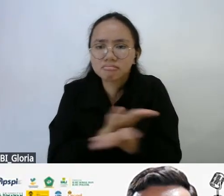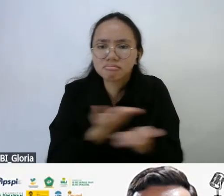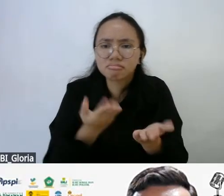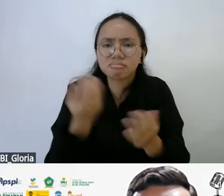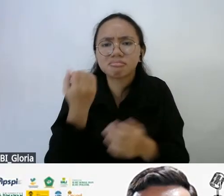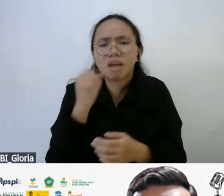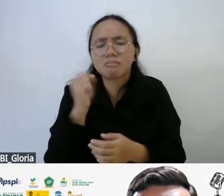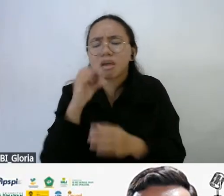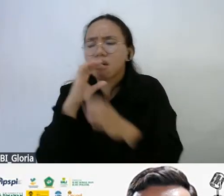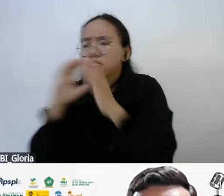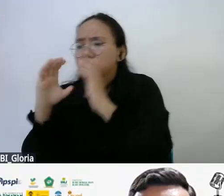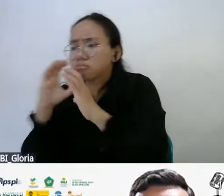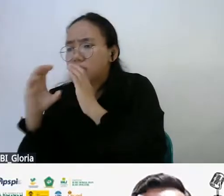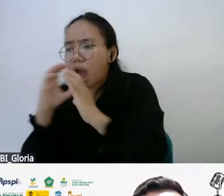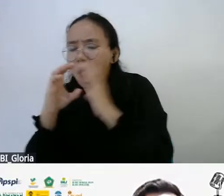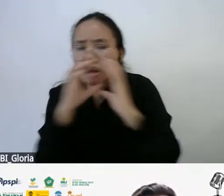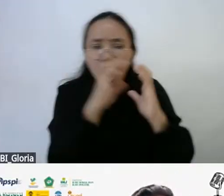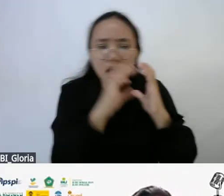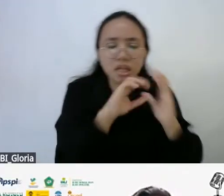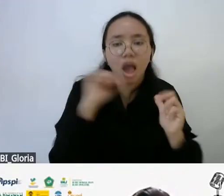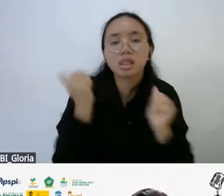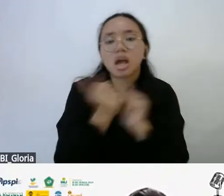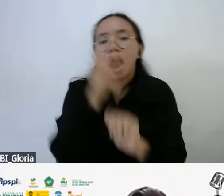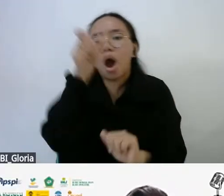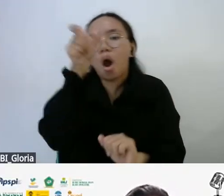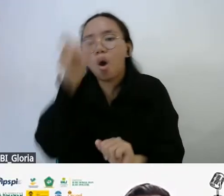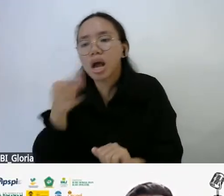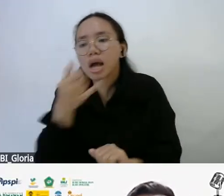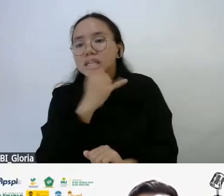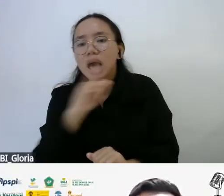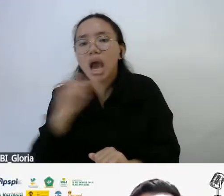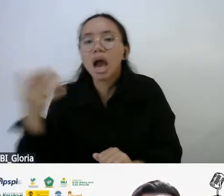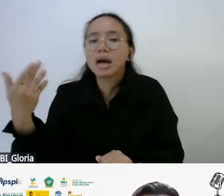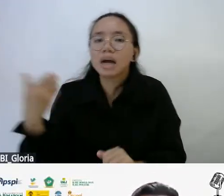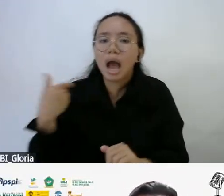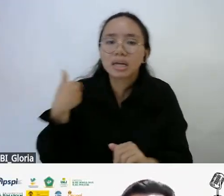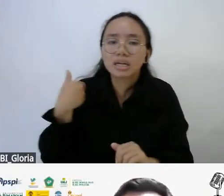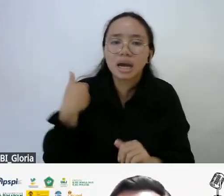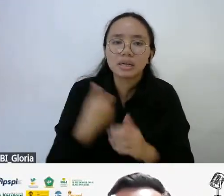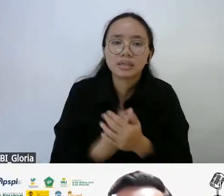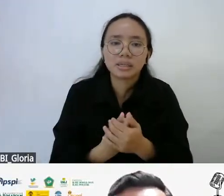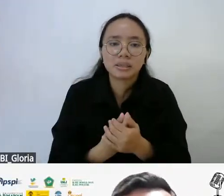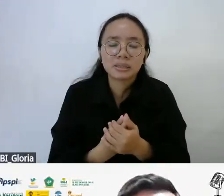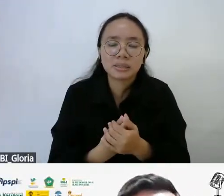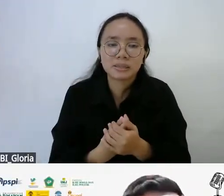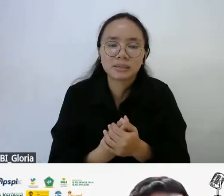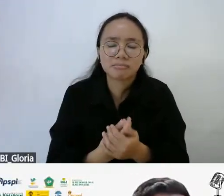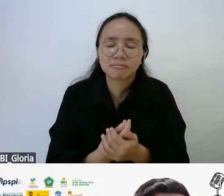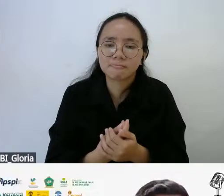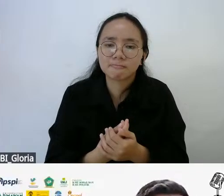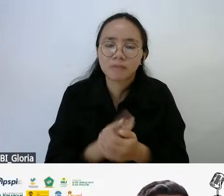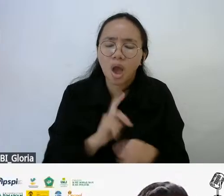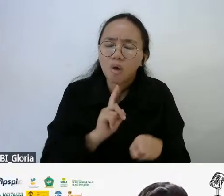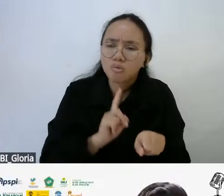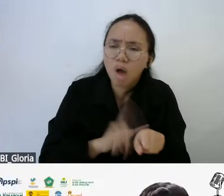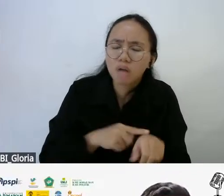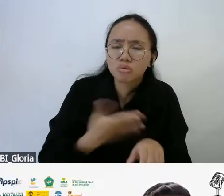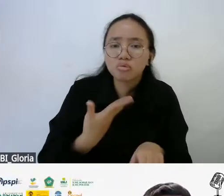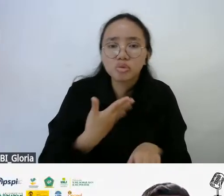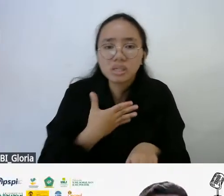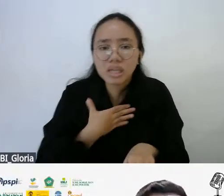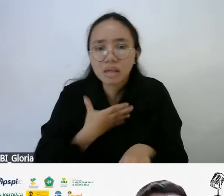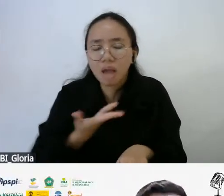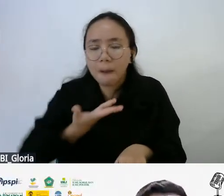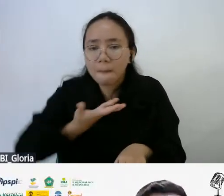good doctor, so they try to get rid of them. So if I can, write something up that's quick and